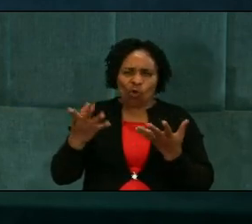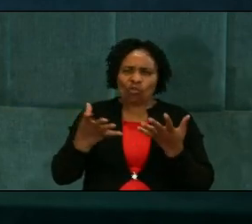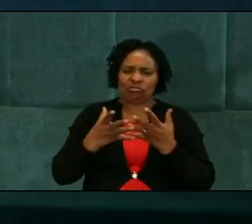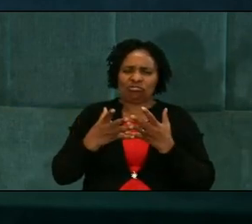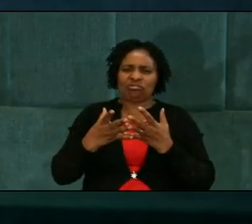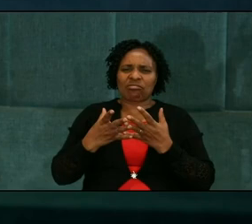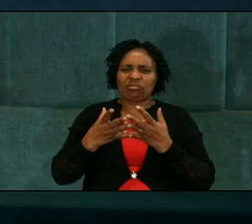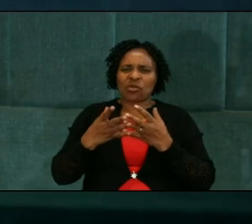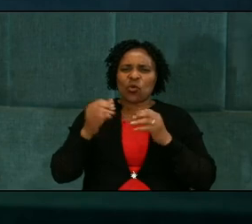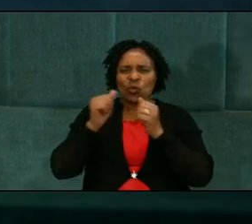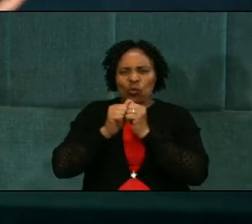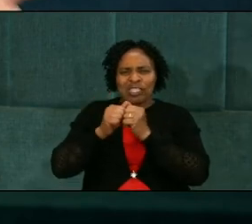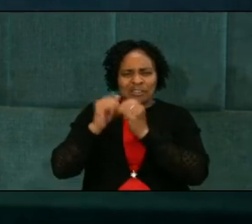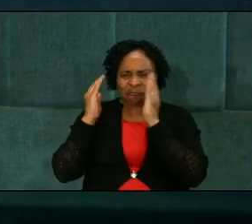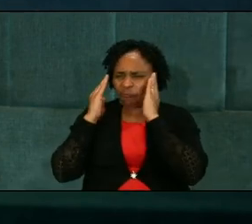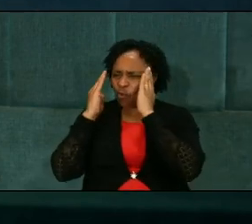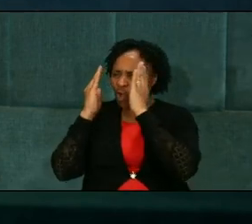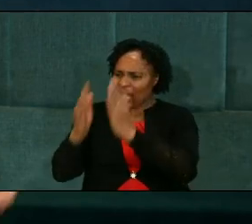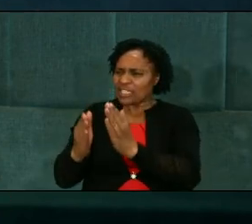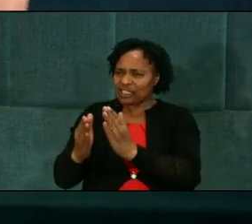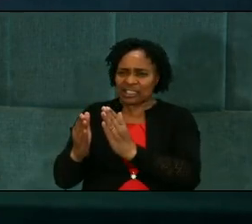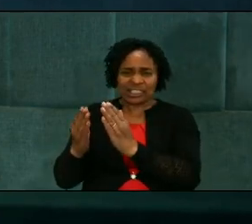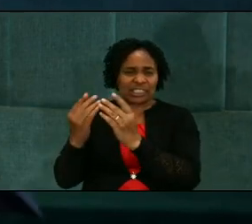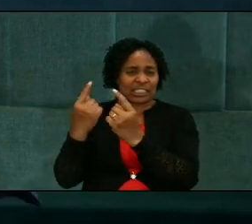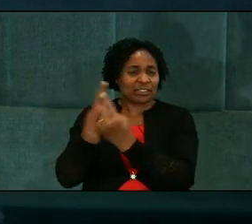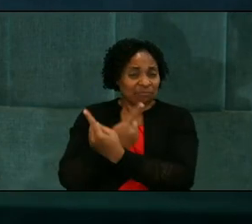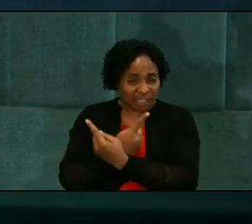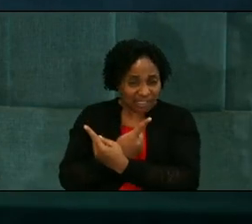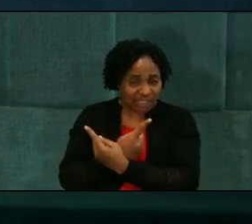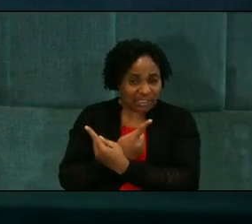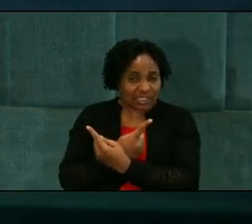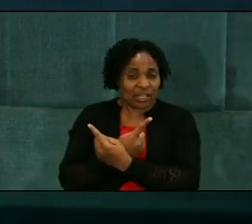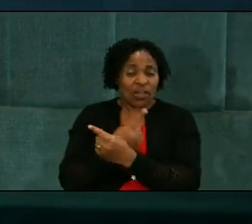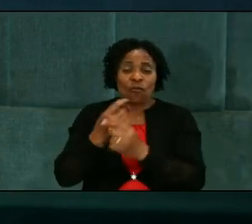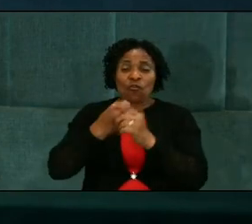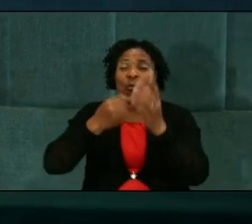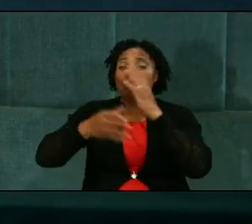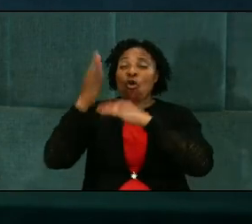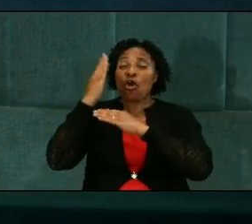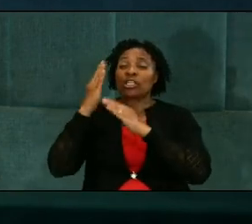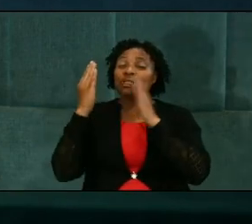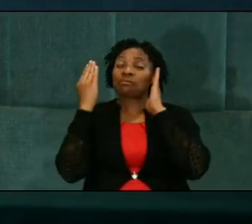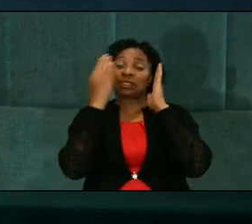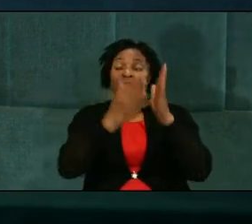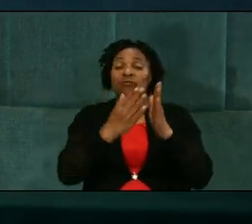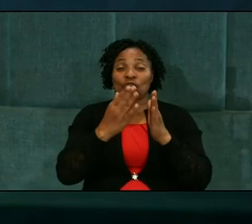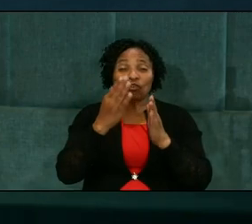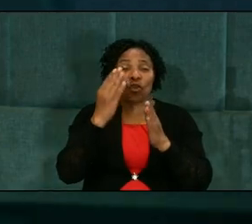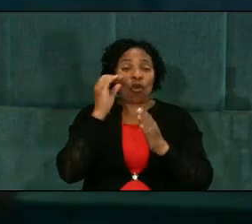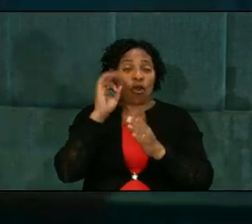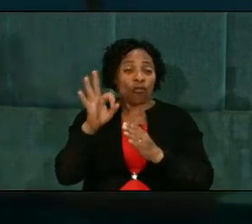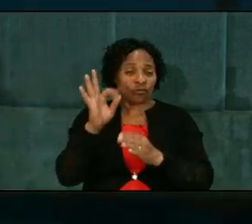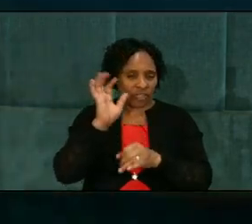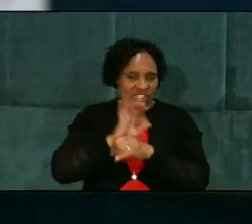drastically and diametrically different from God's perception of the church?